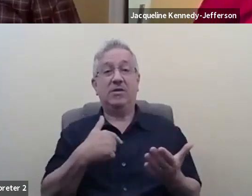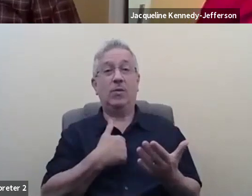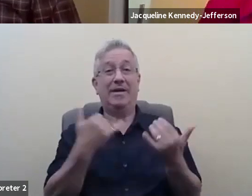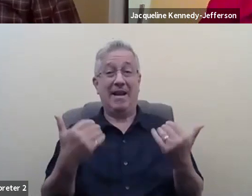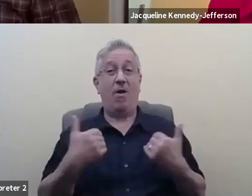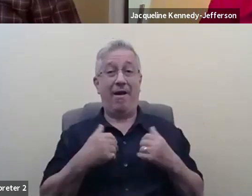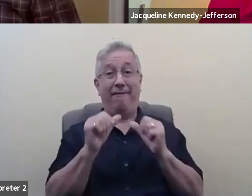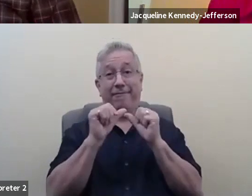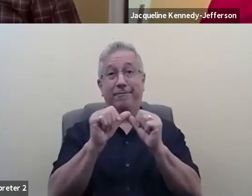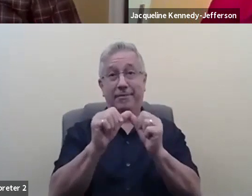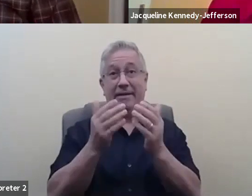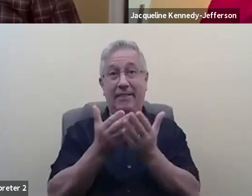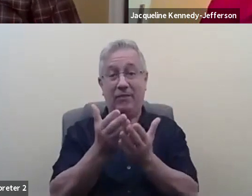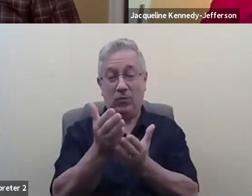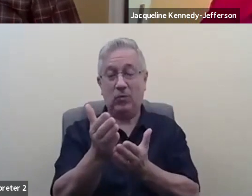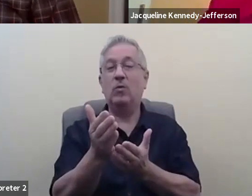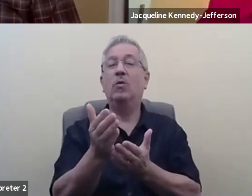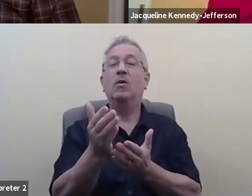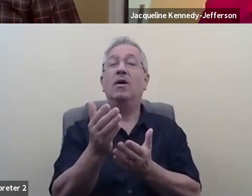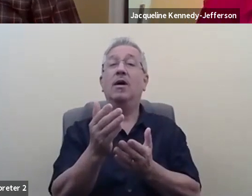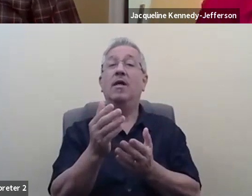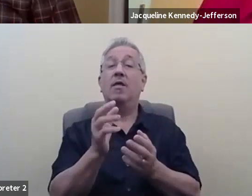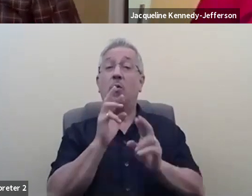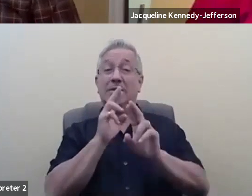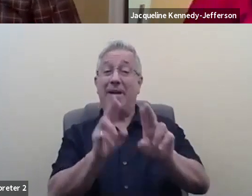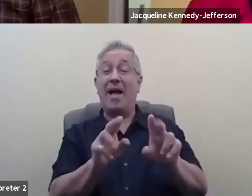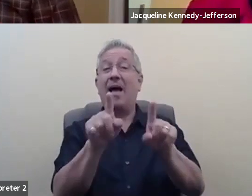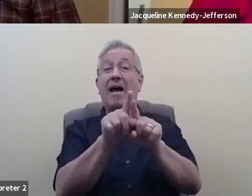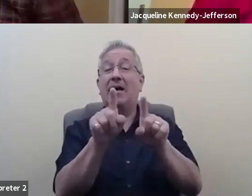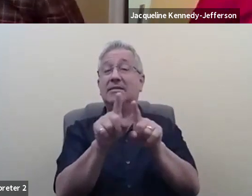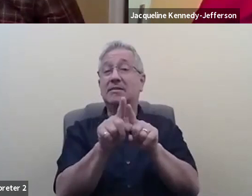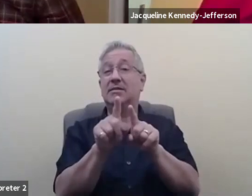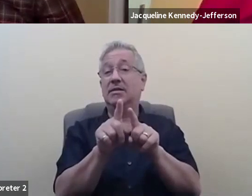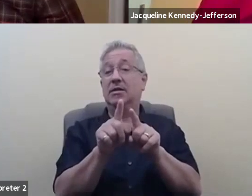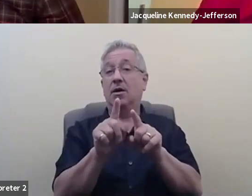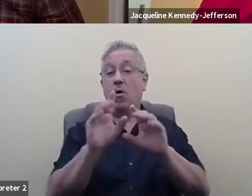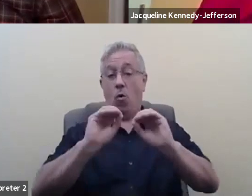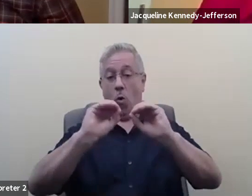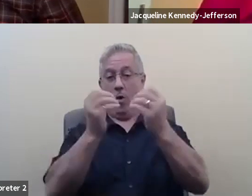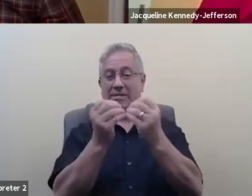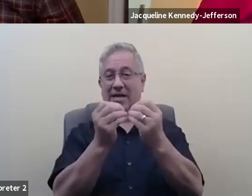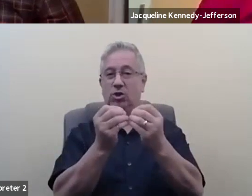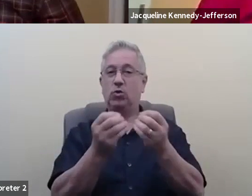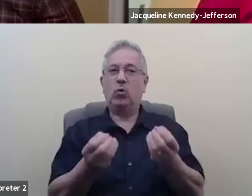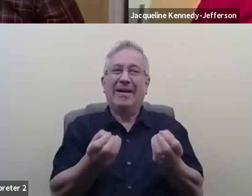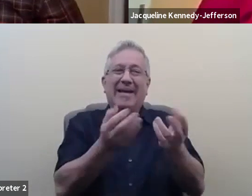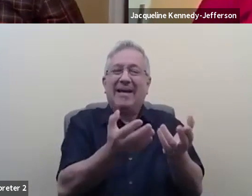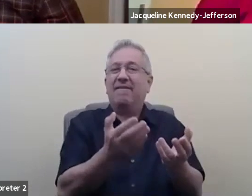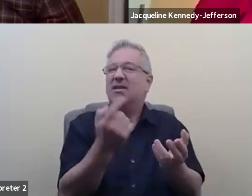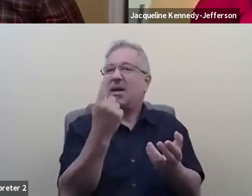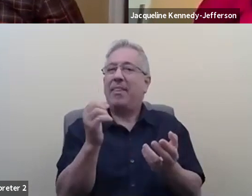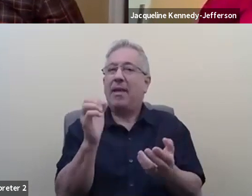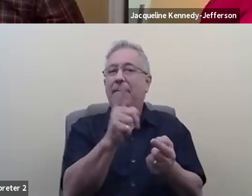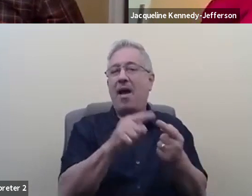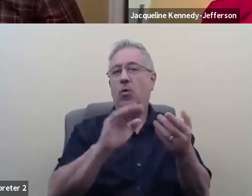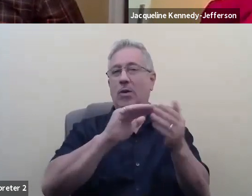as a responsibility, as an organization responsibility back regarding those, a lot of those